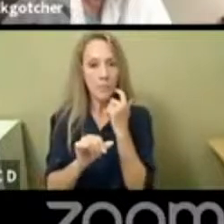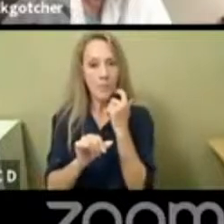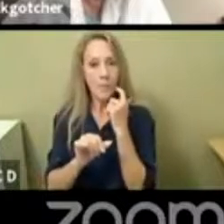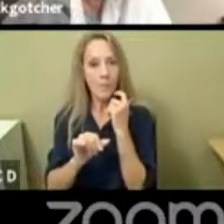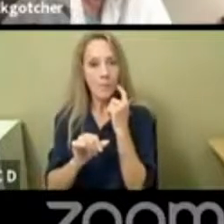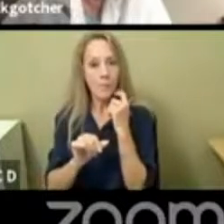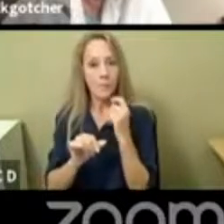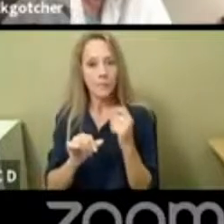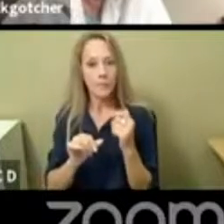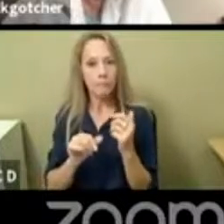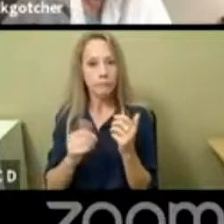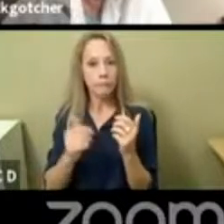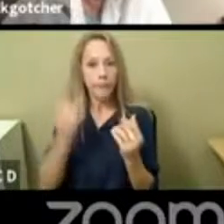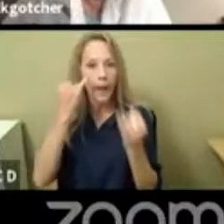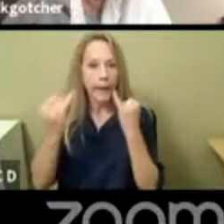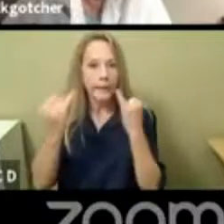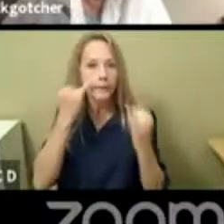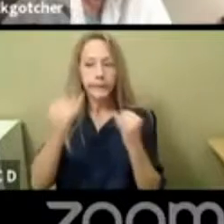both ways. Any ideas